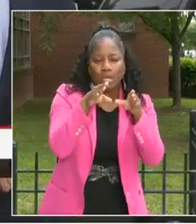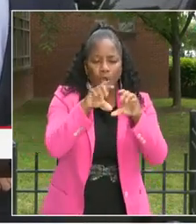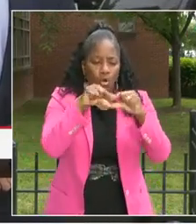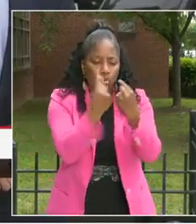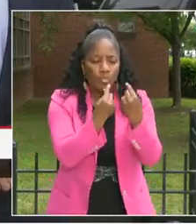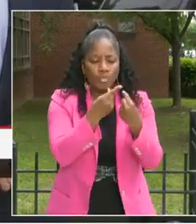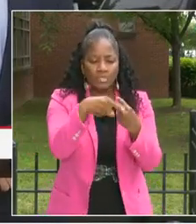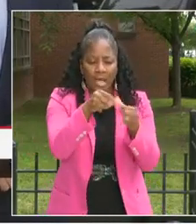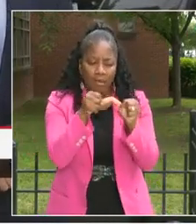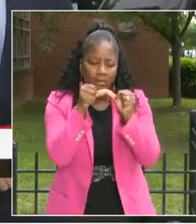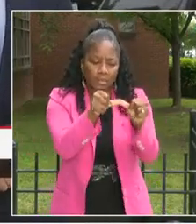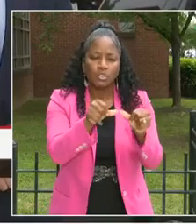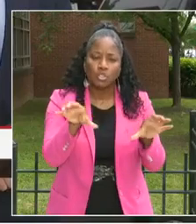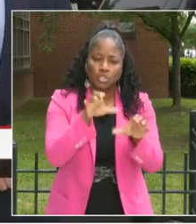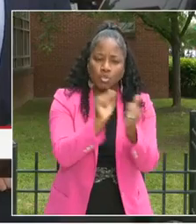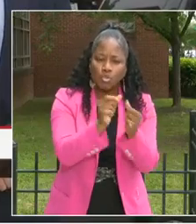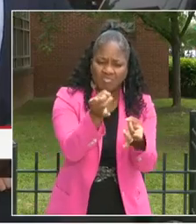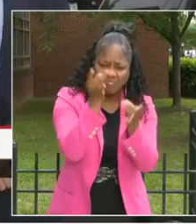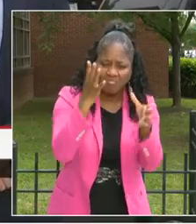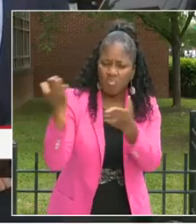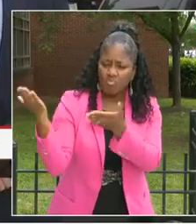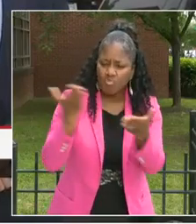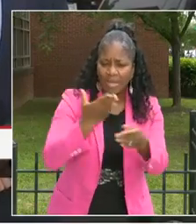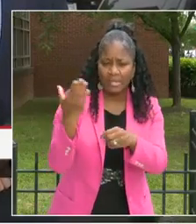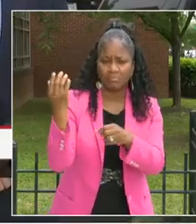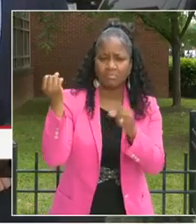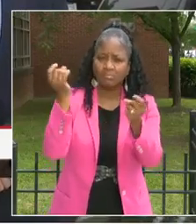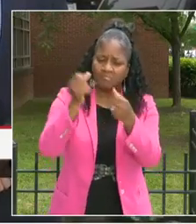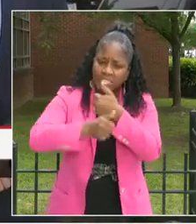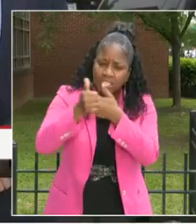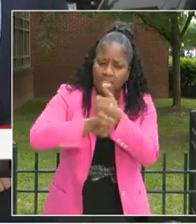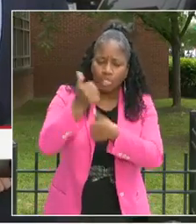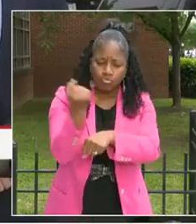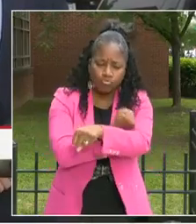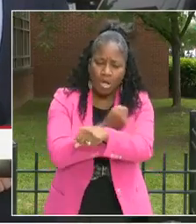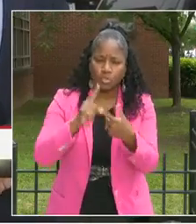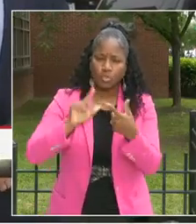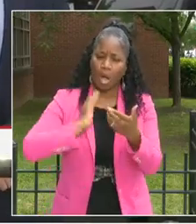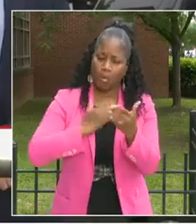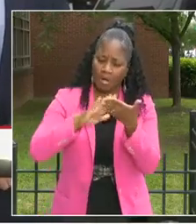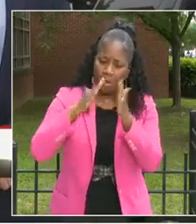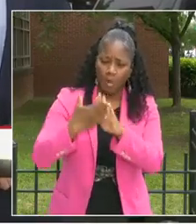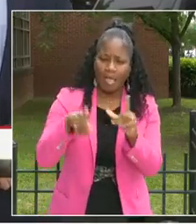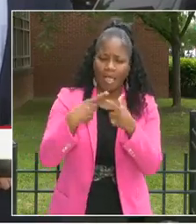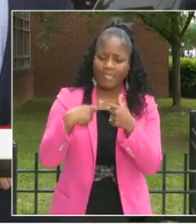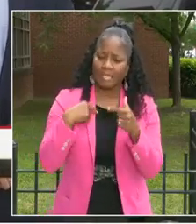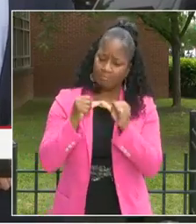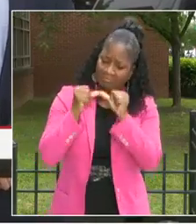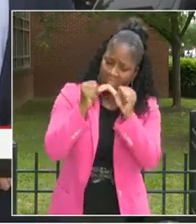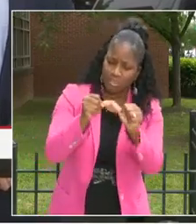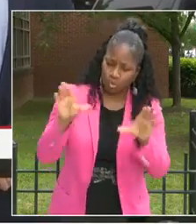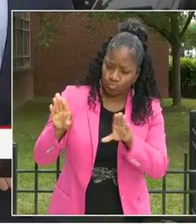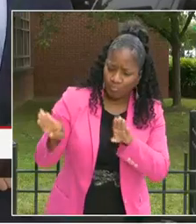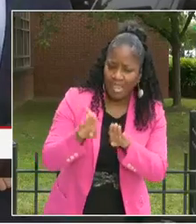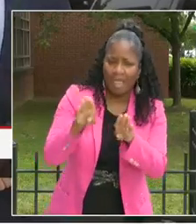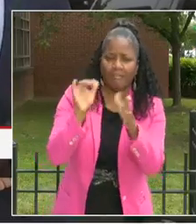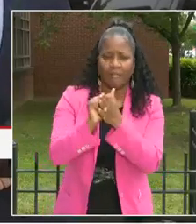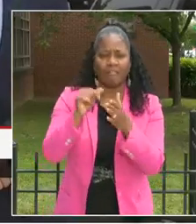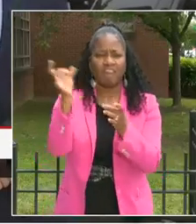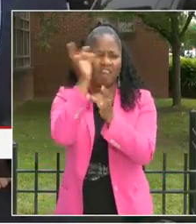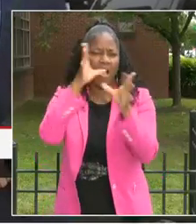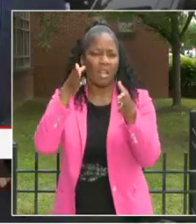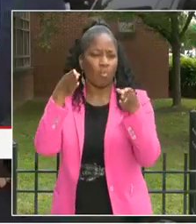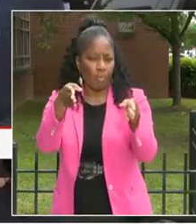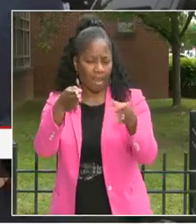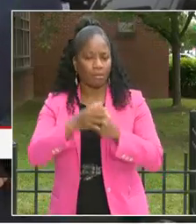dangerous drugs and commit violent acts and bring them to justice. And with that, I'll turn it over to Mr. John Crabb from